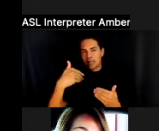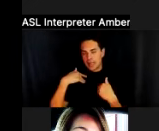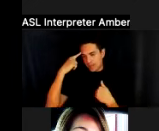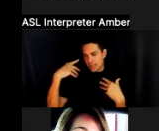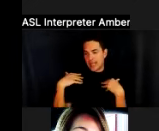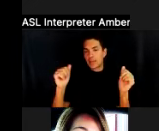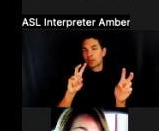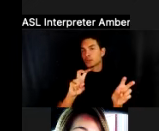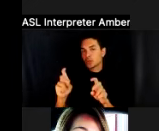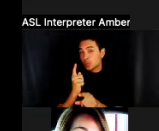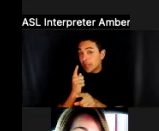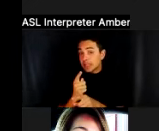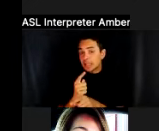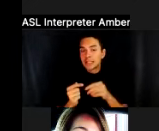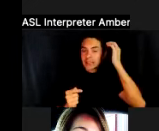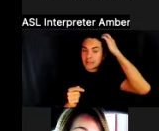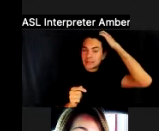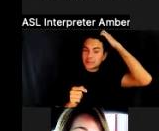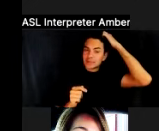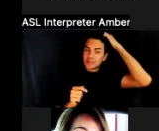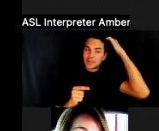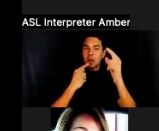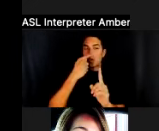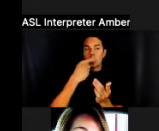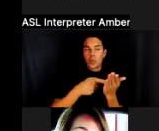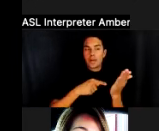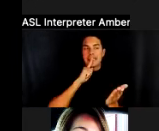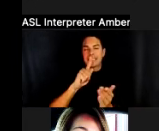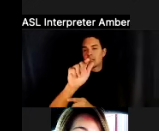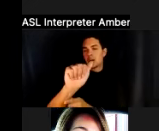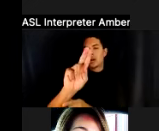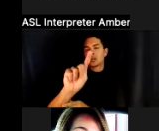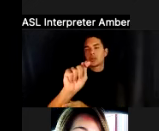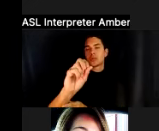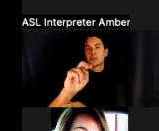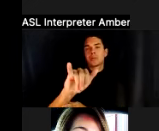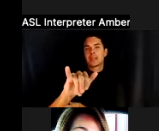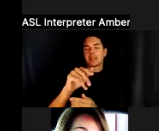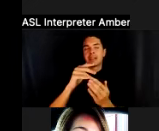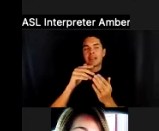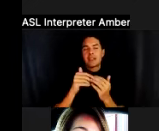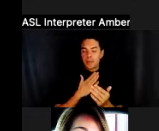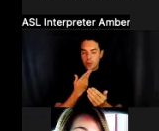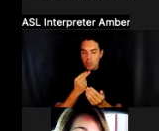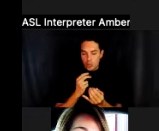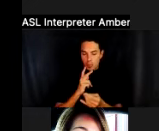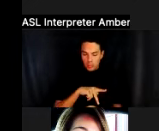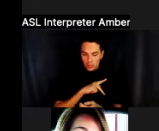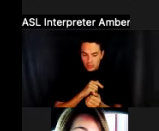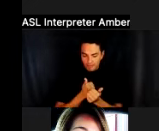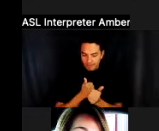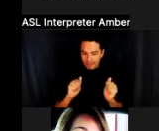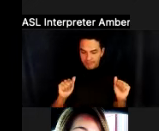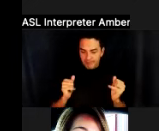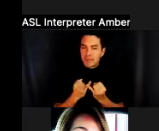like also what is autonomy and agency, and like how does that sort of fit into